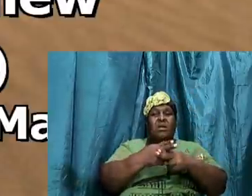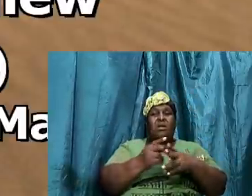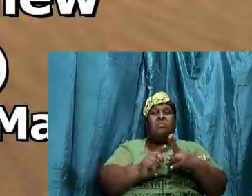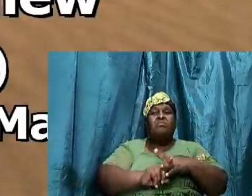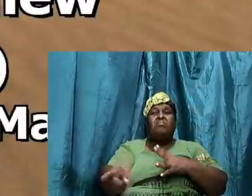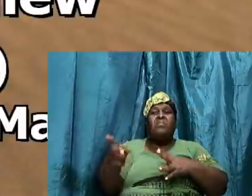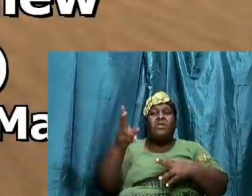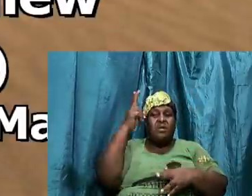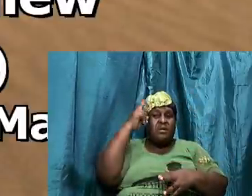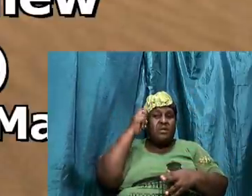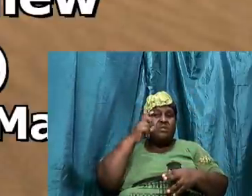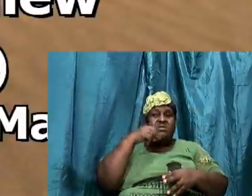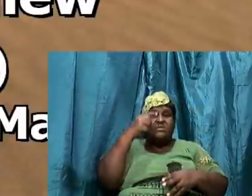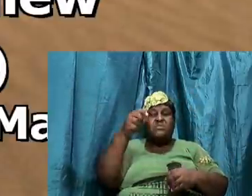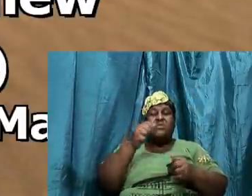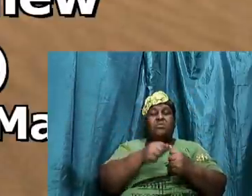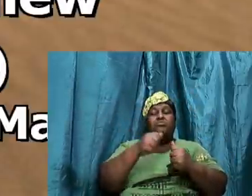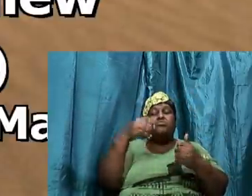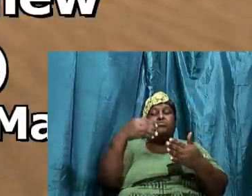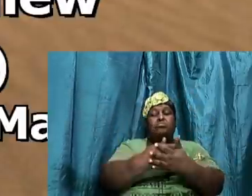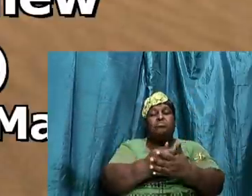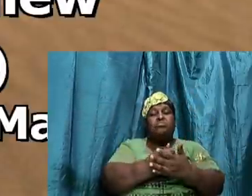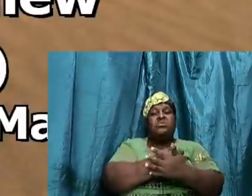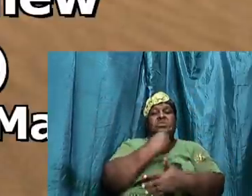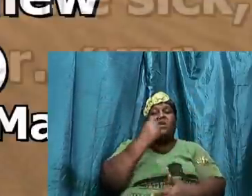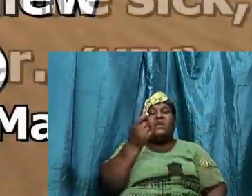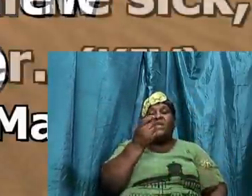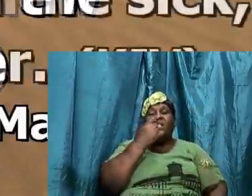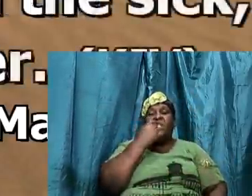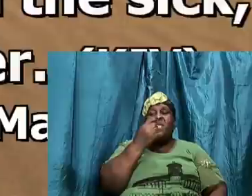shall speak with new tongues.